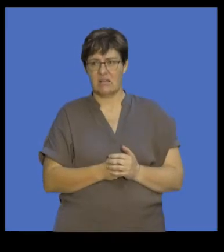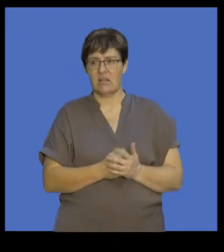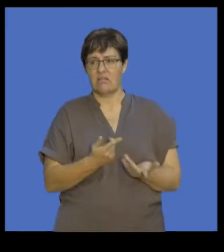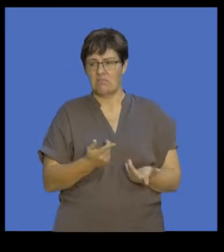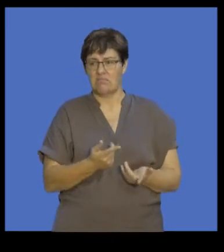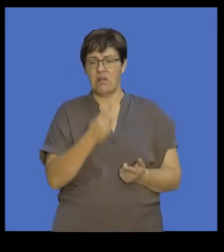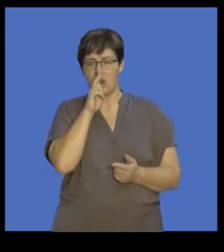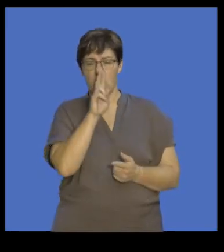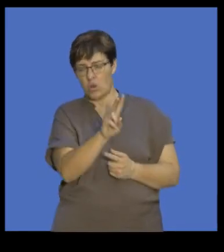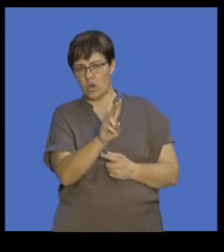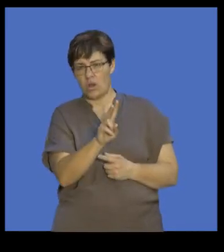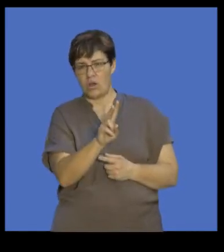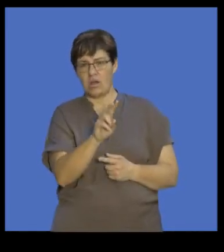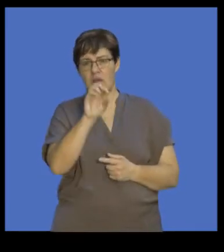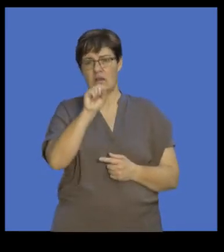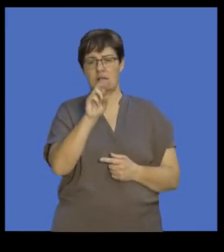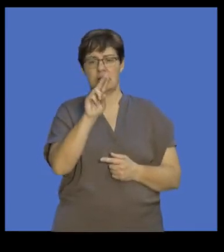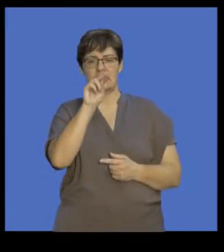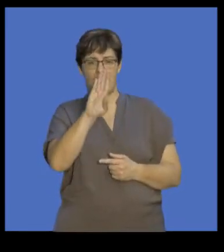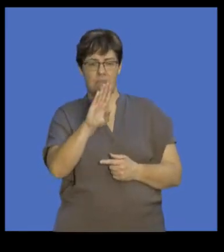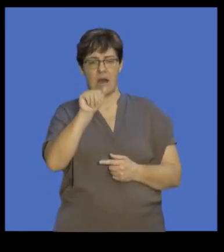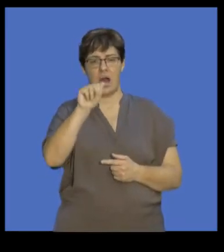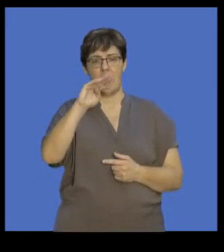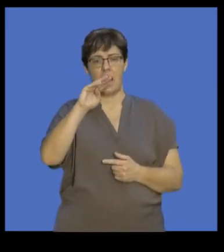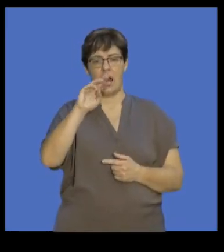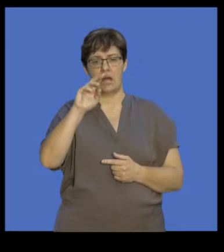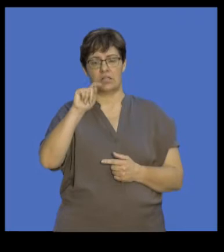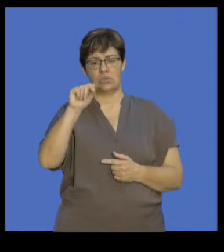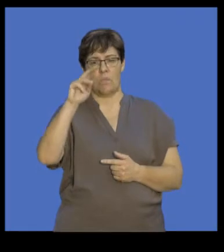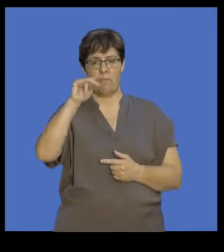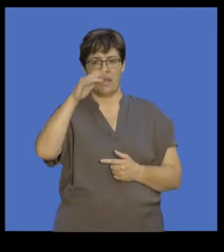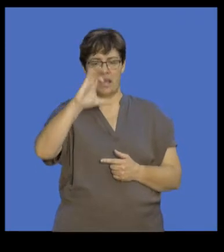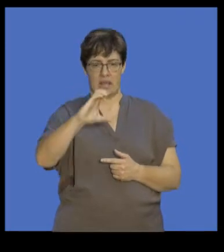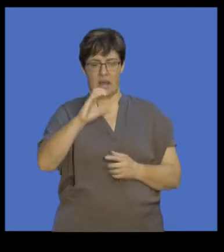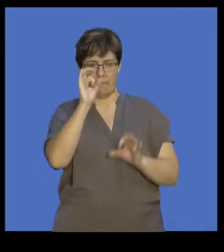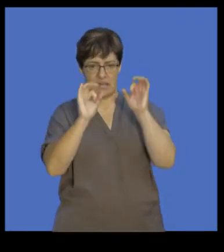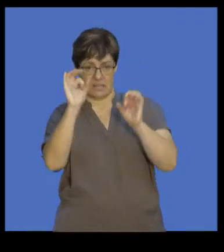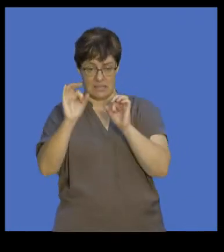when you talk about charge, think about the subatomic particles, all right?